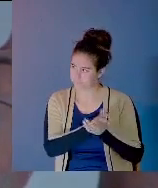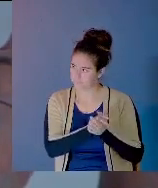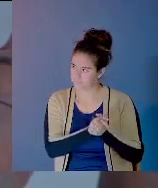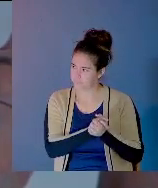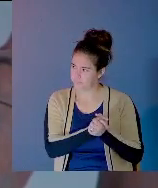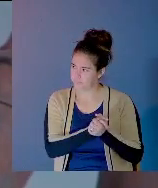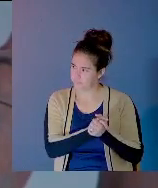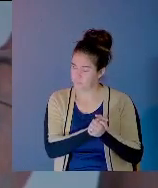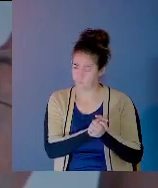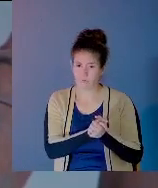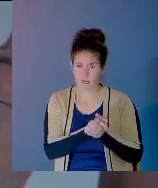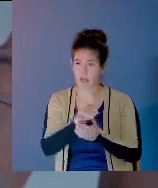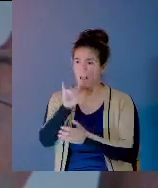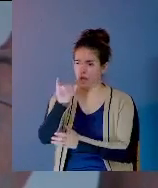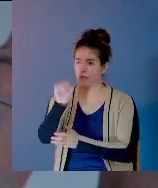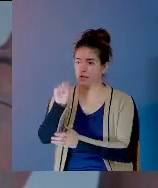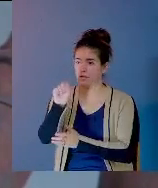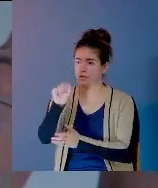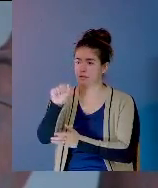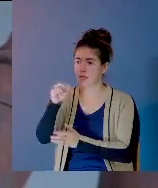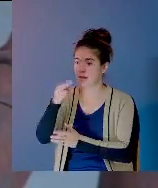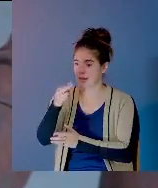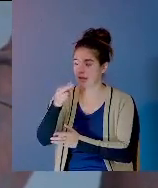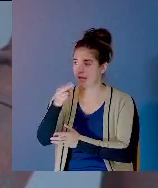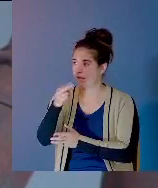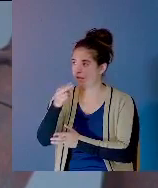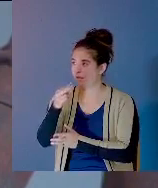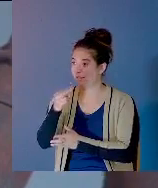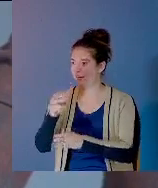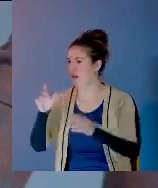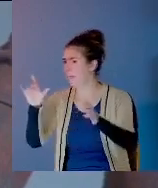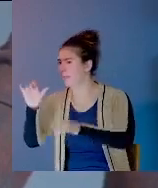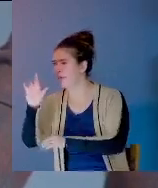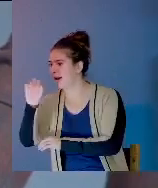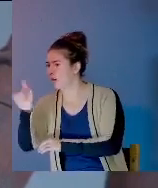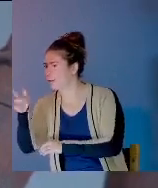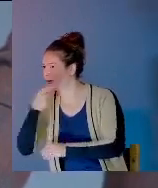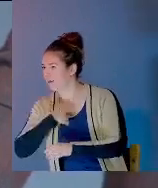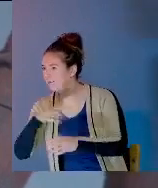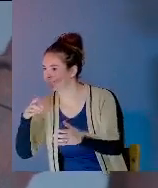In Isaiah, Larry, you're going to love this, okay?